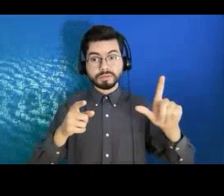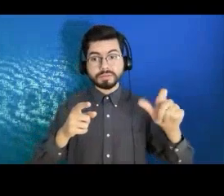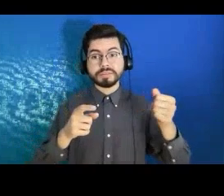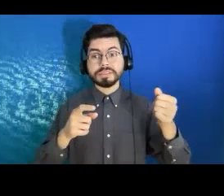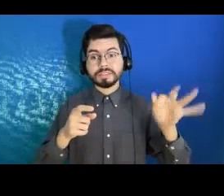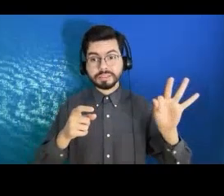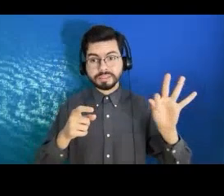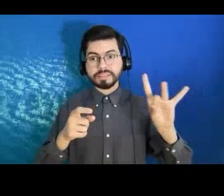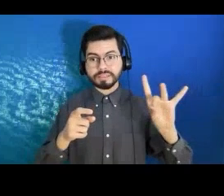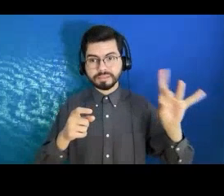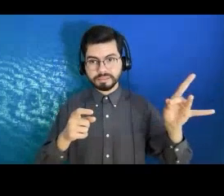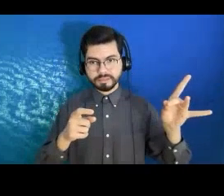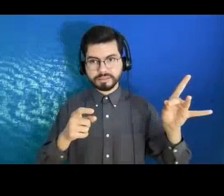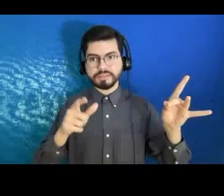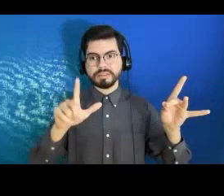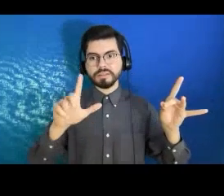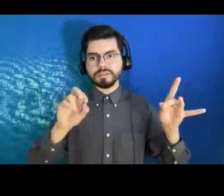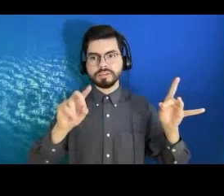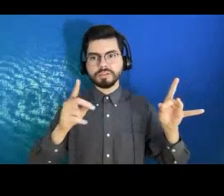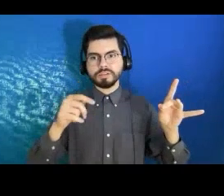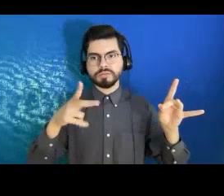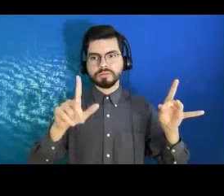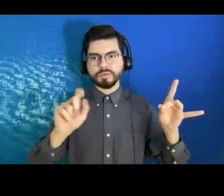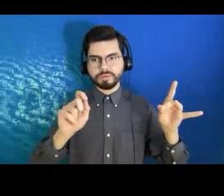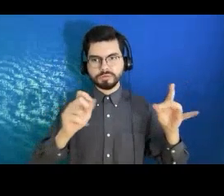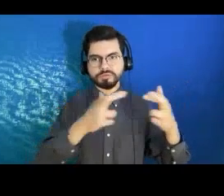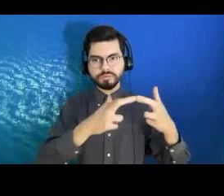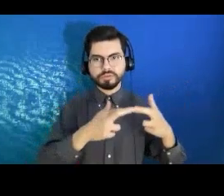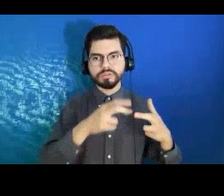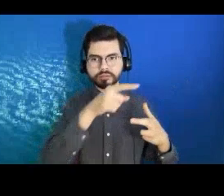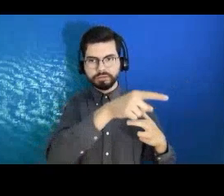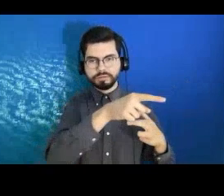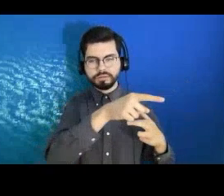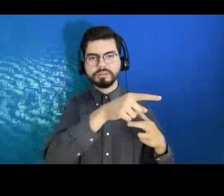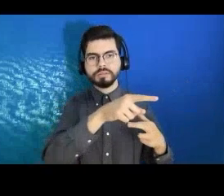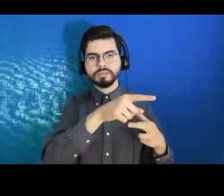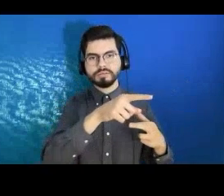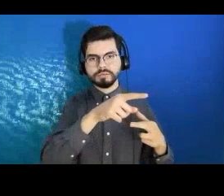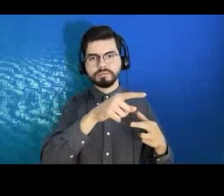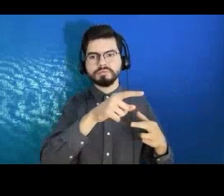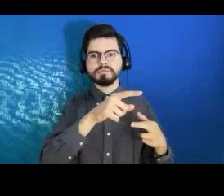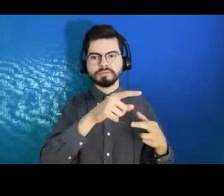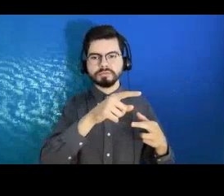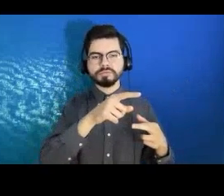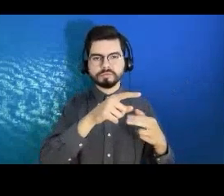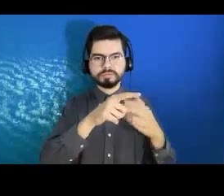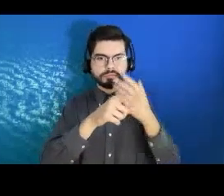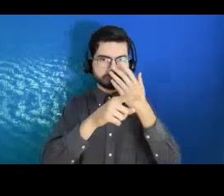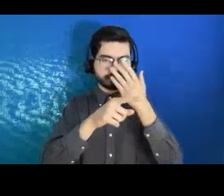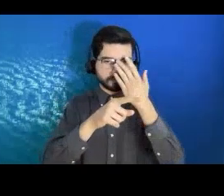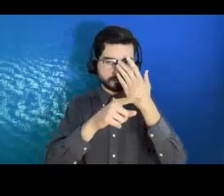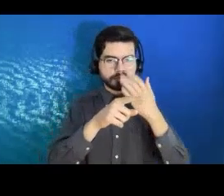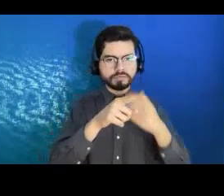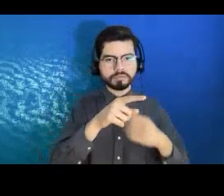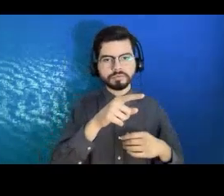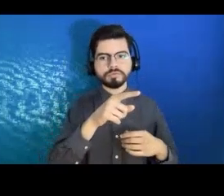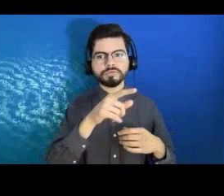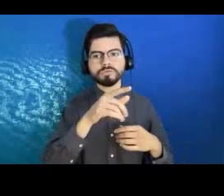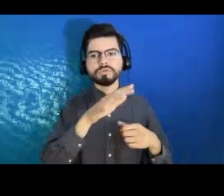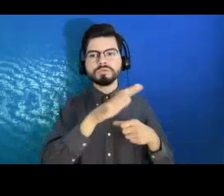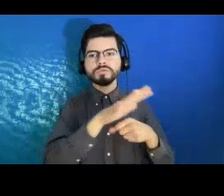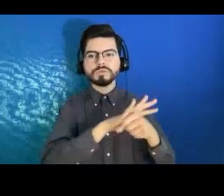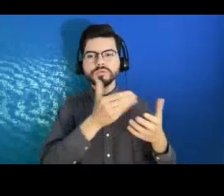1988 lodgepole regen at the back of a treatment area. I think that was around Old